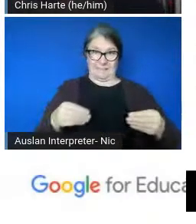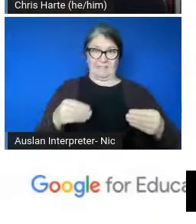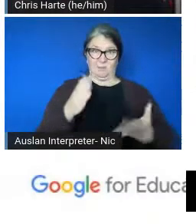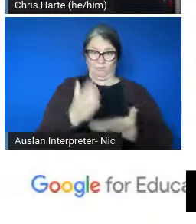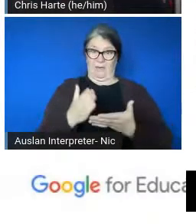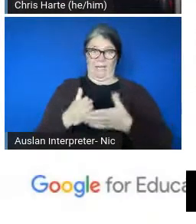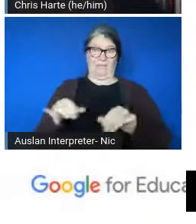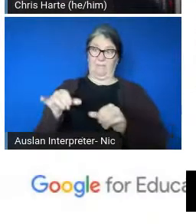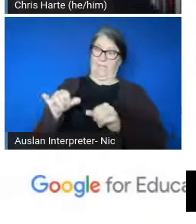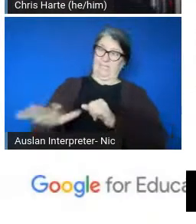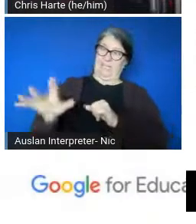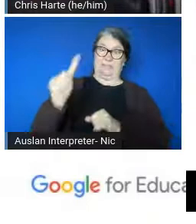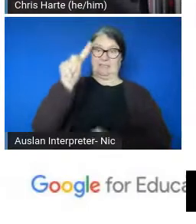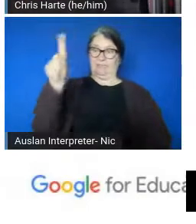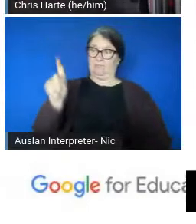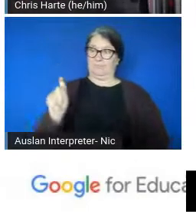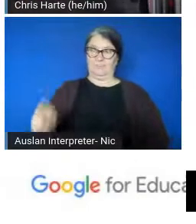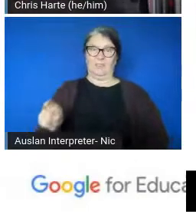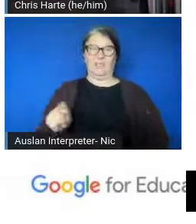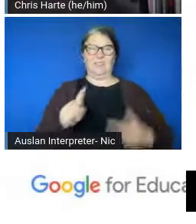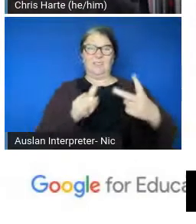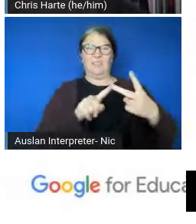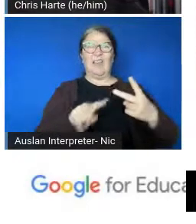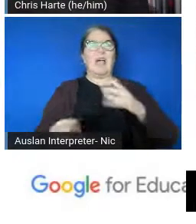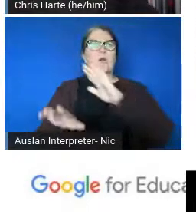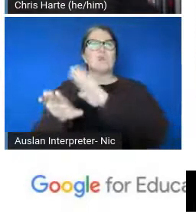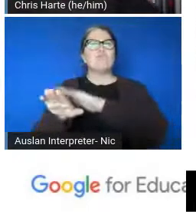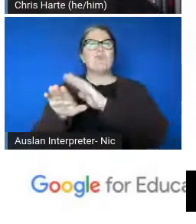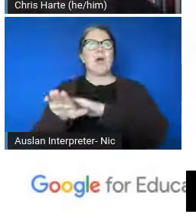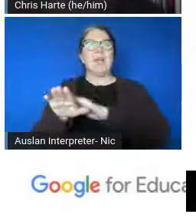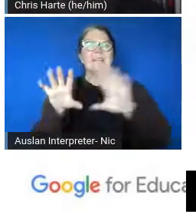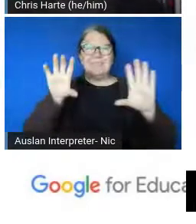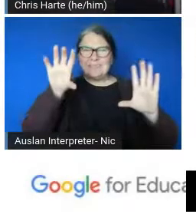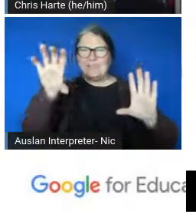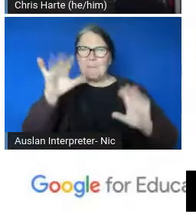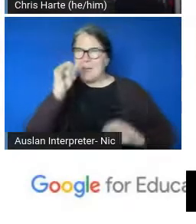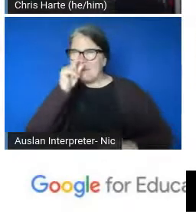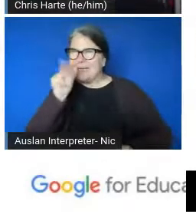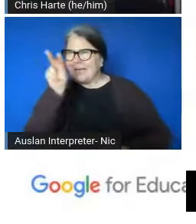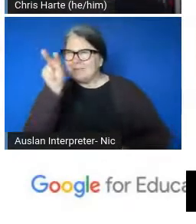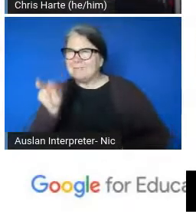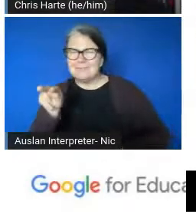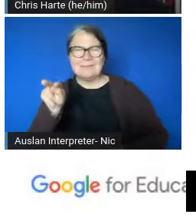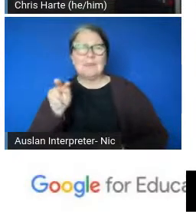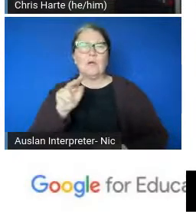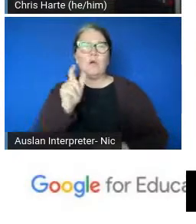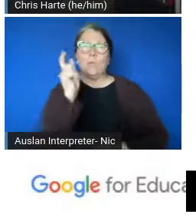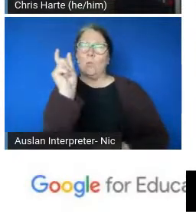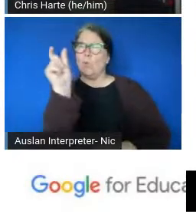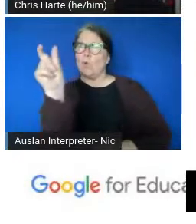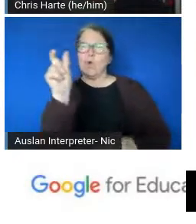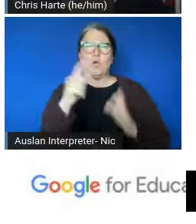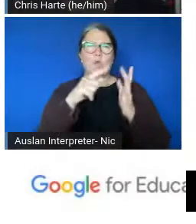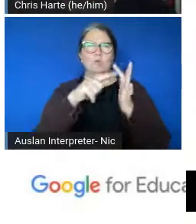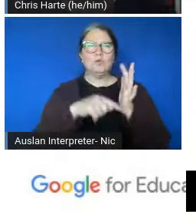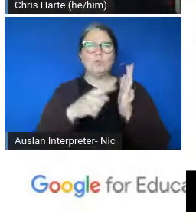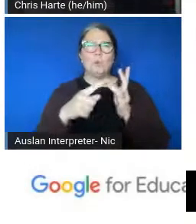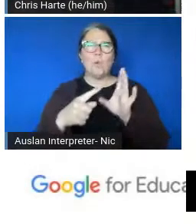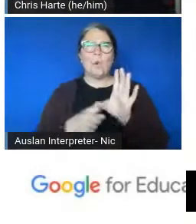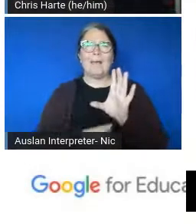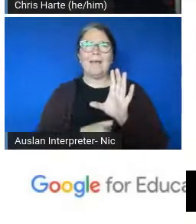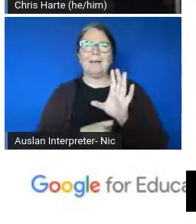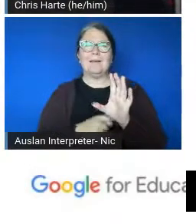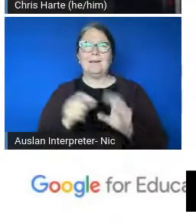side was, I don't think you can read it. You might be able to see the word joy up here circled. This one